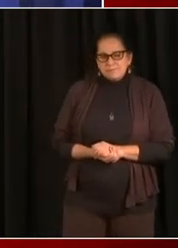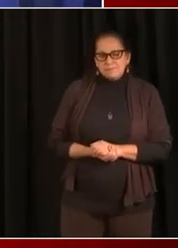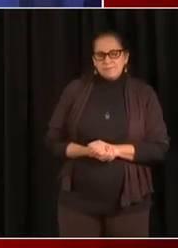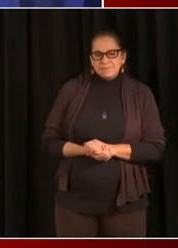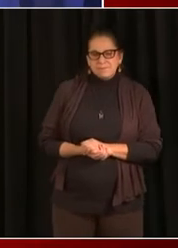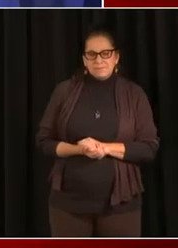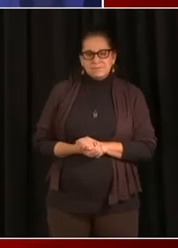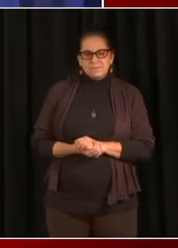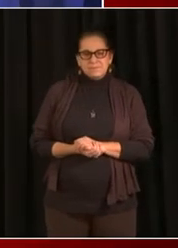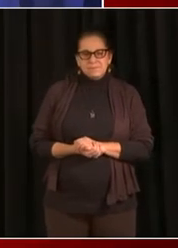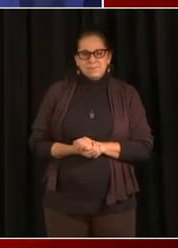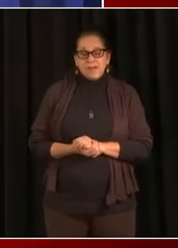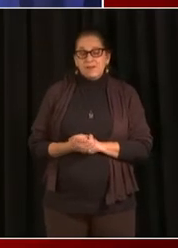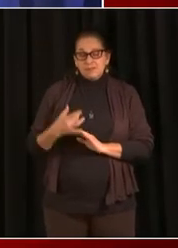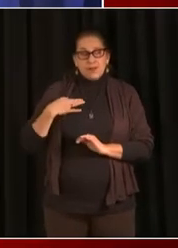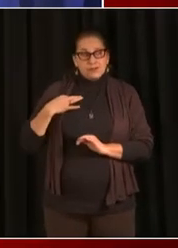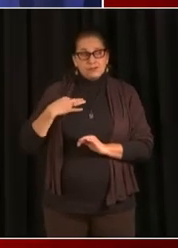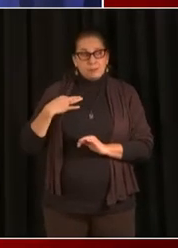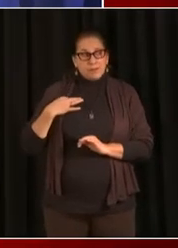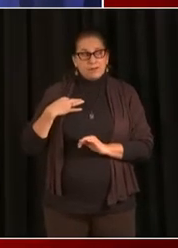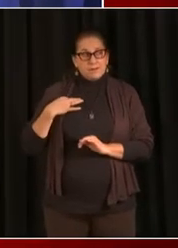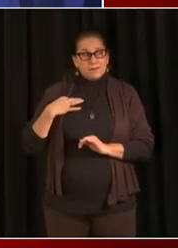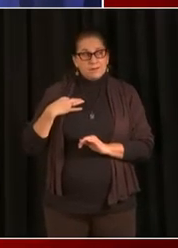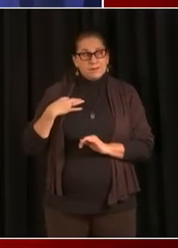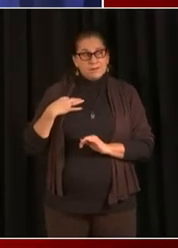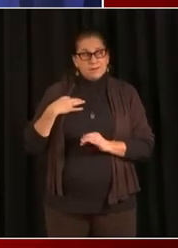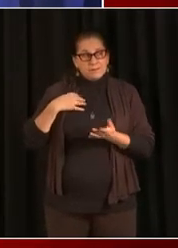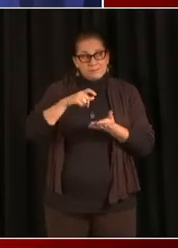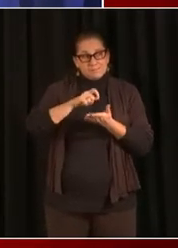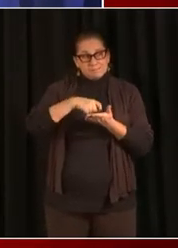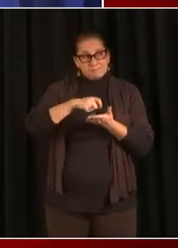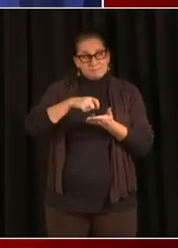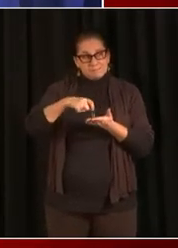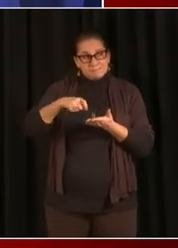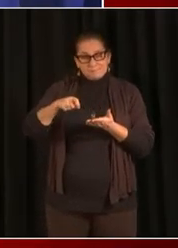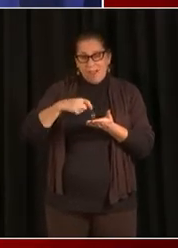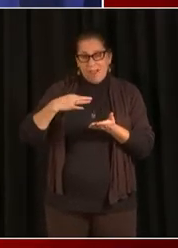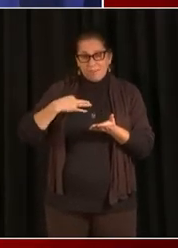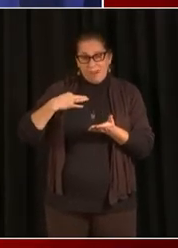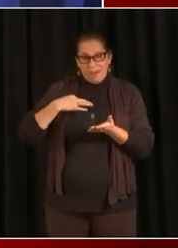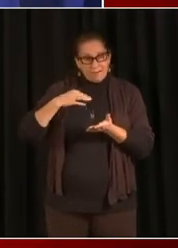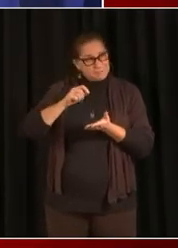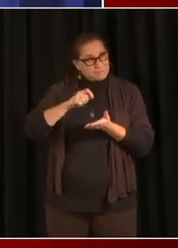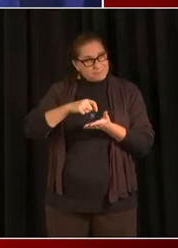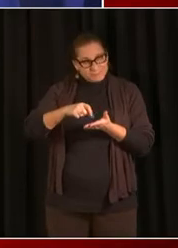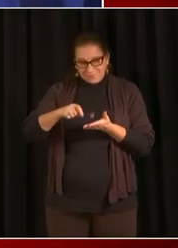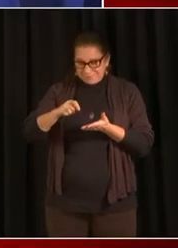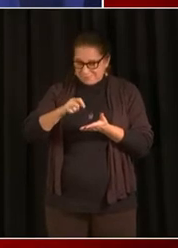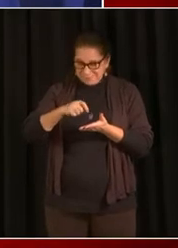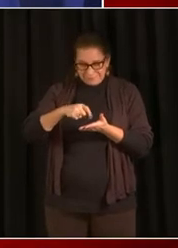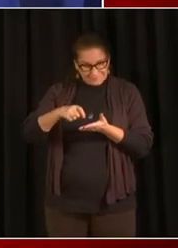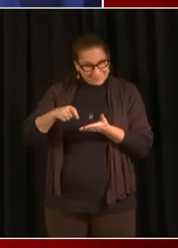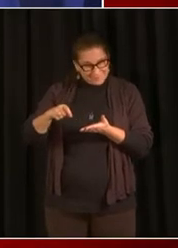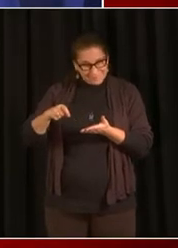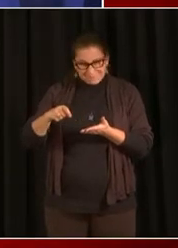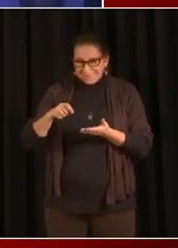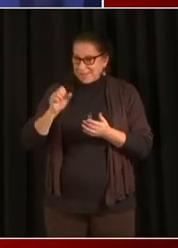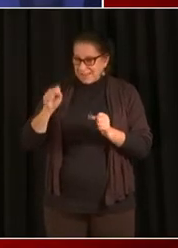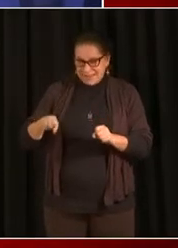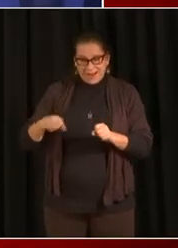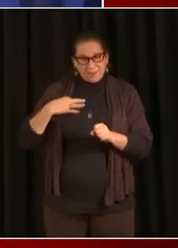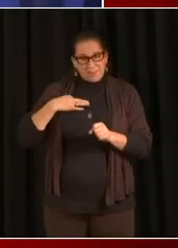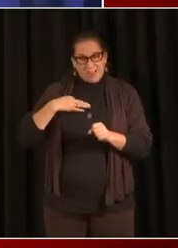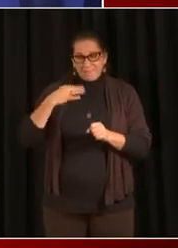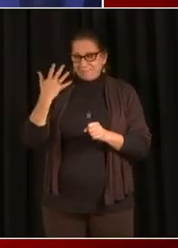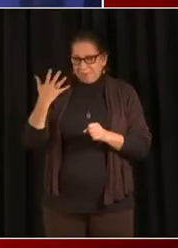So yes, you are eligible to apply, most certainly. Look at Sunyata. Sunyata is taking down notes.